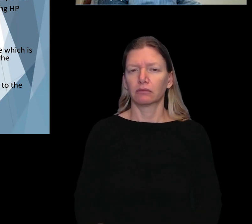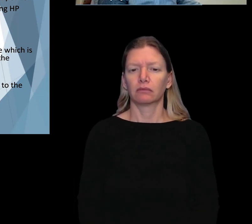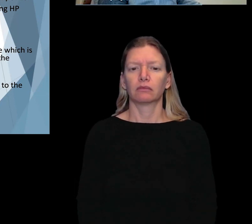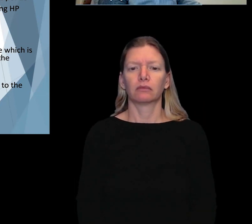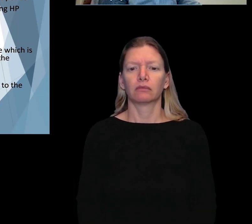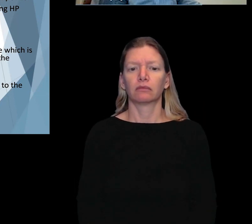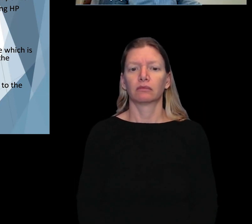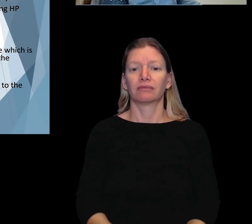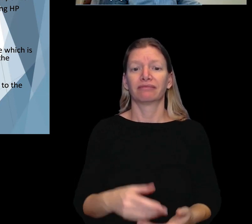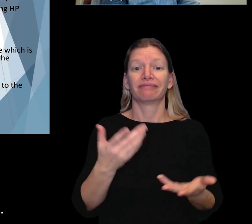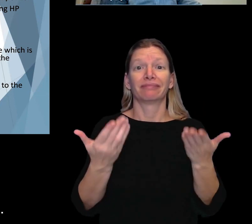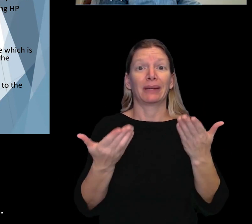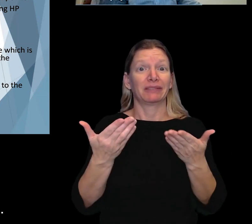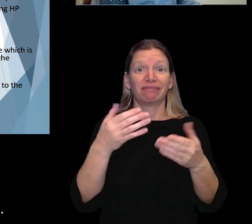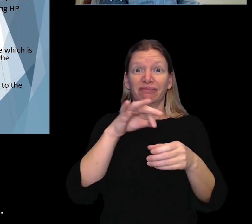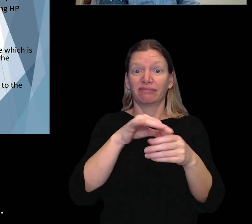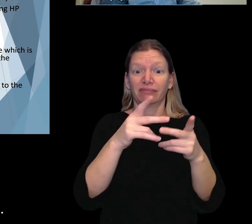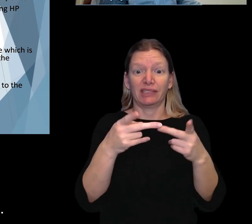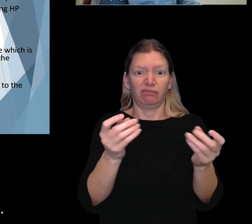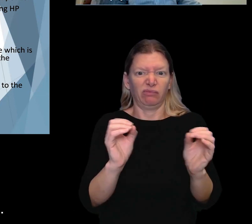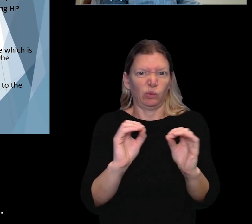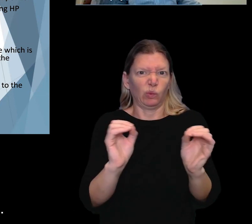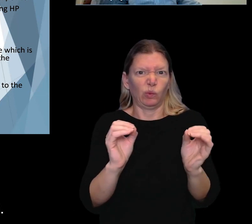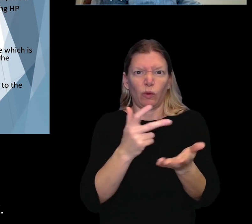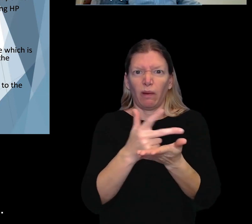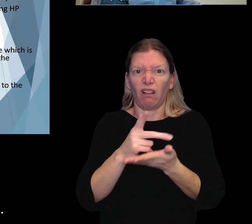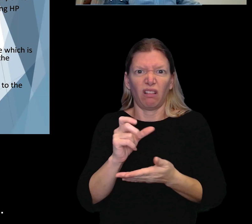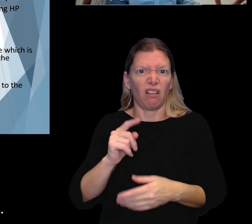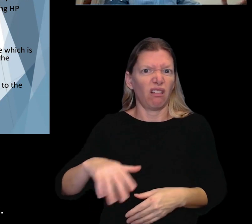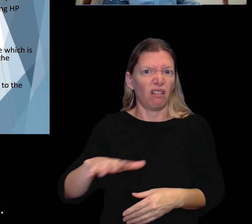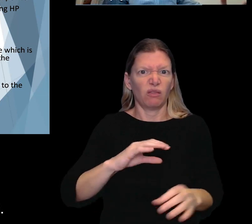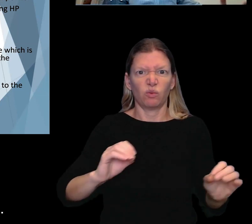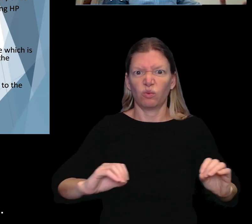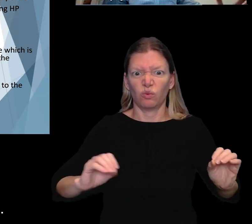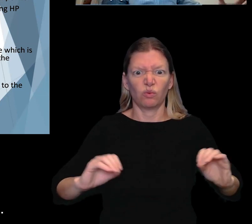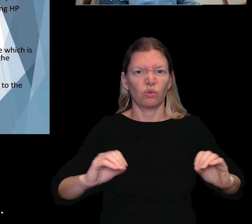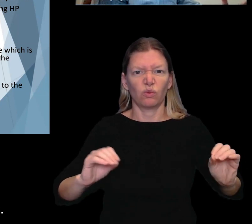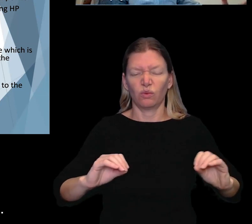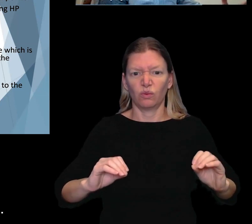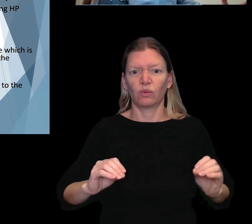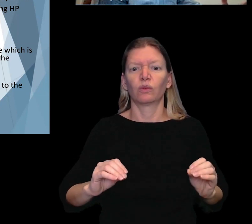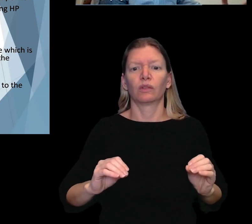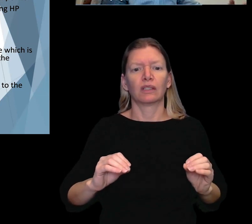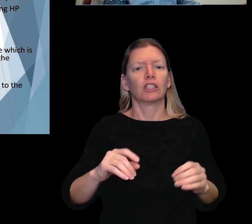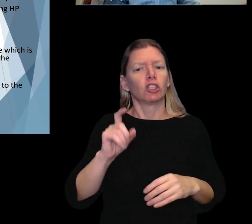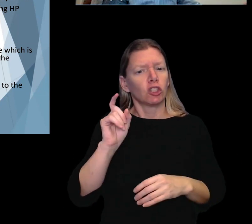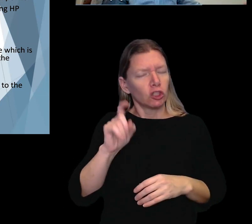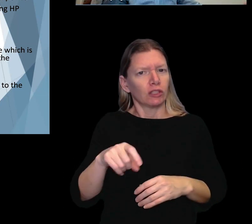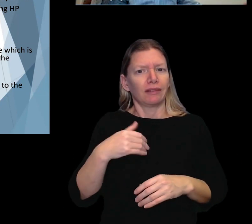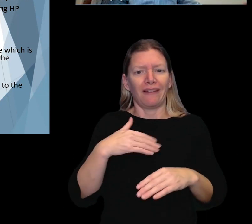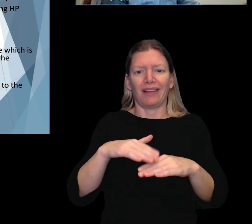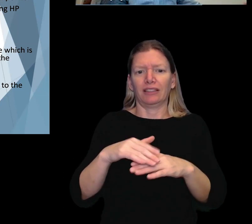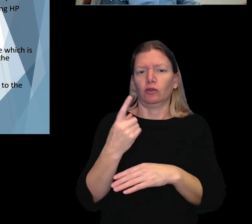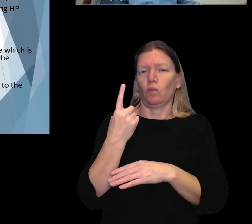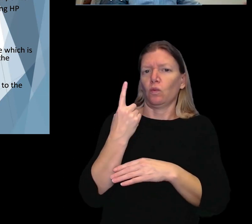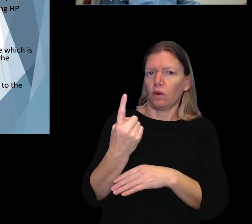place. So there may be polling places where there is not a parking lot.